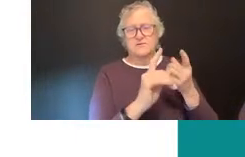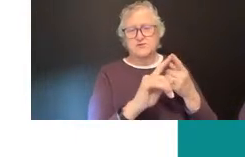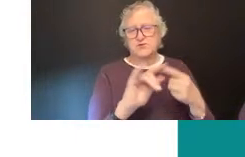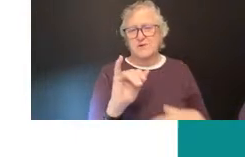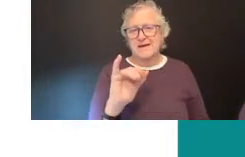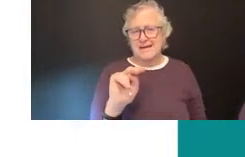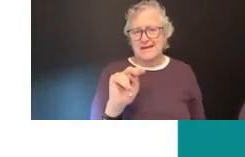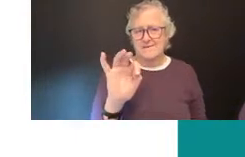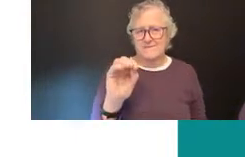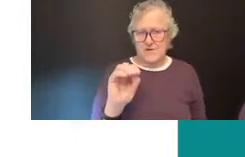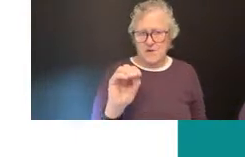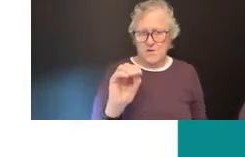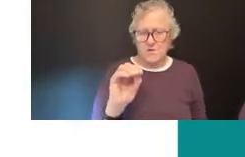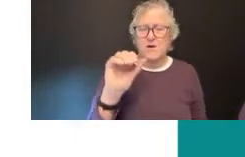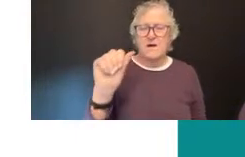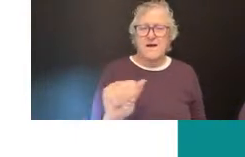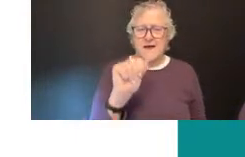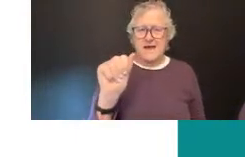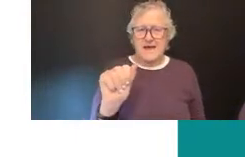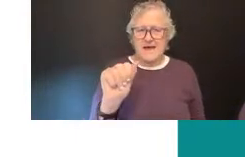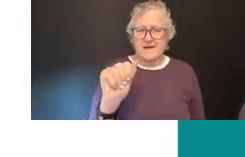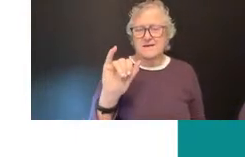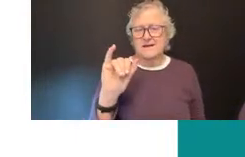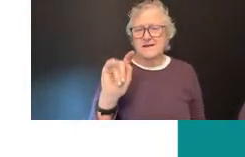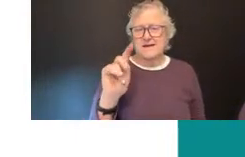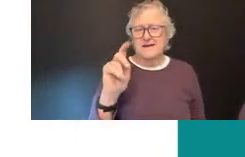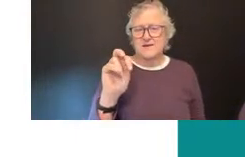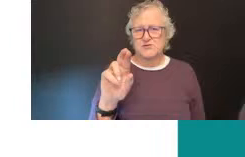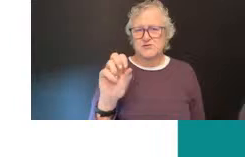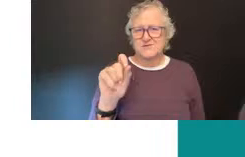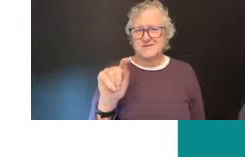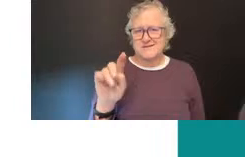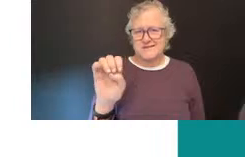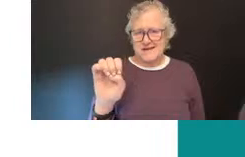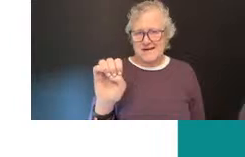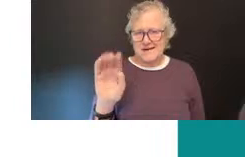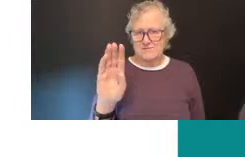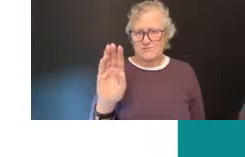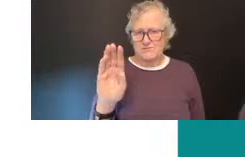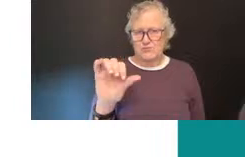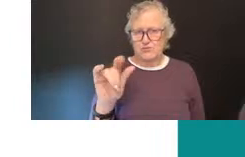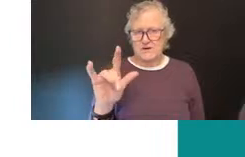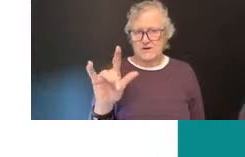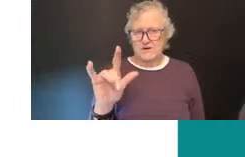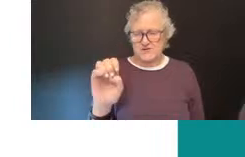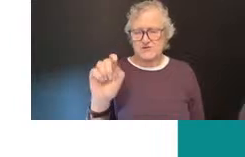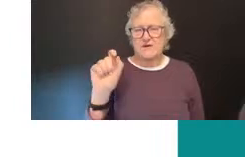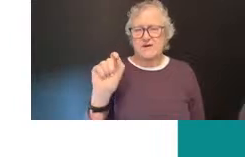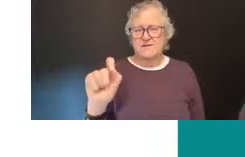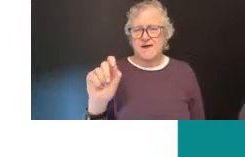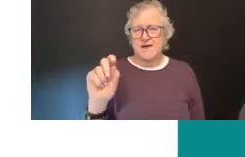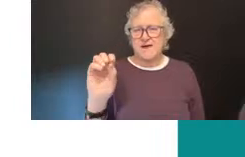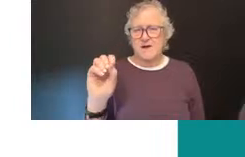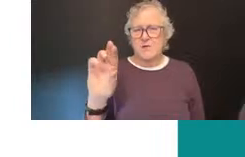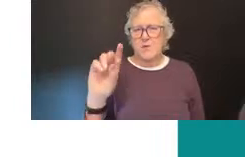info@interstatebridge.org with ESG Public Comment in the subject line. You can also call